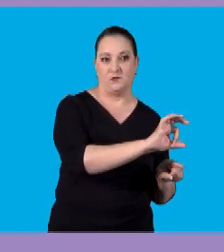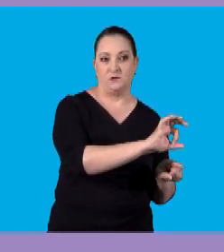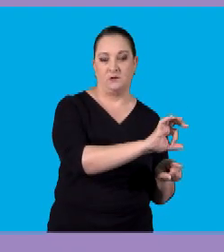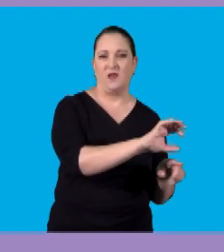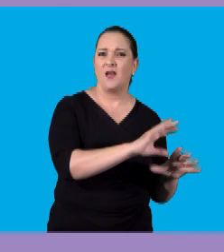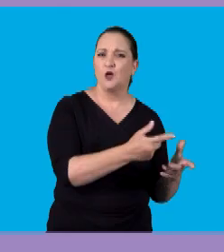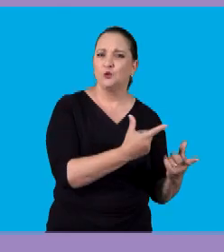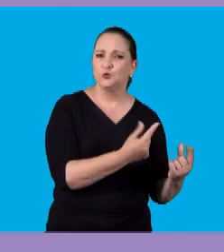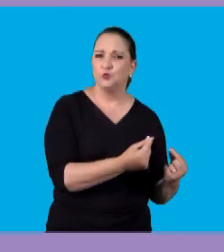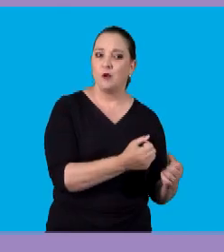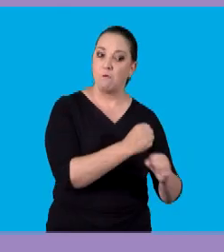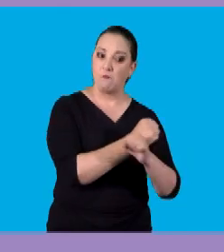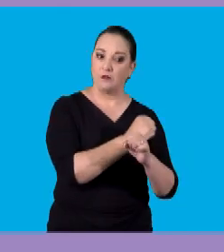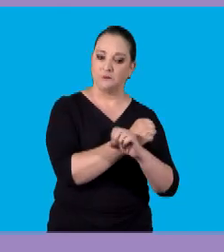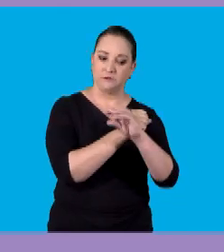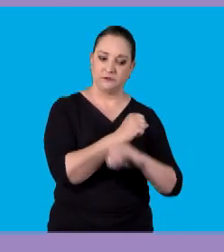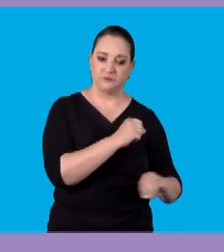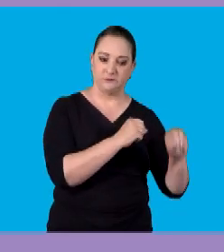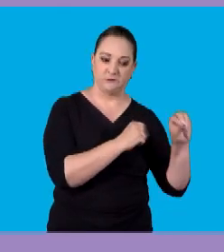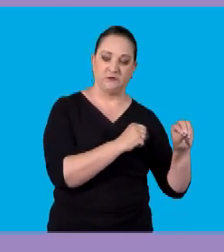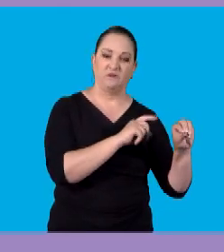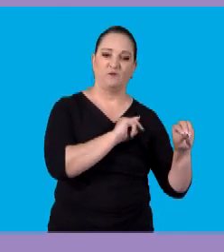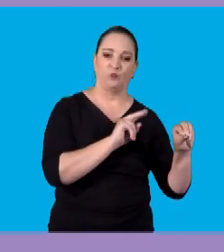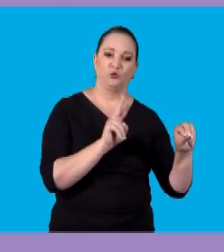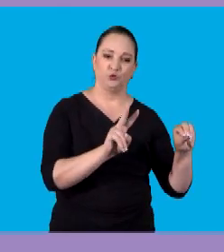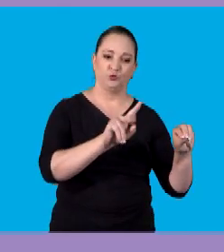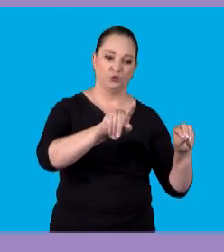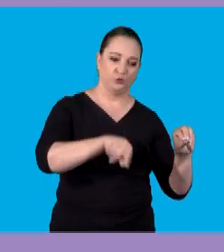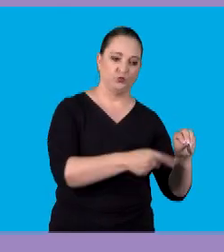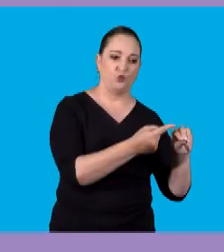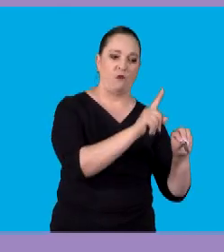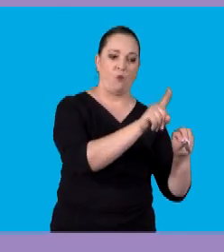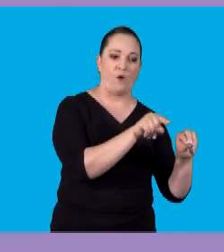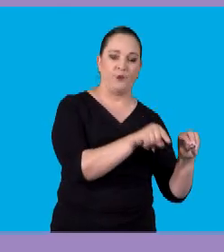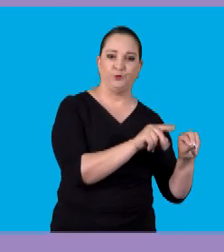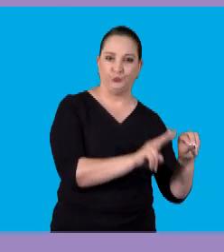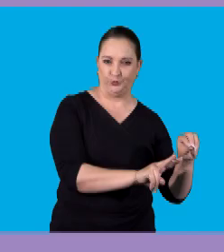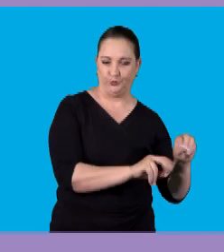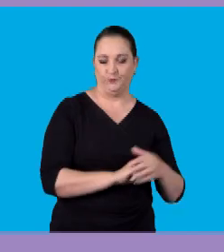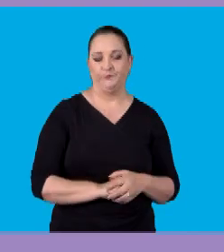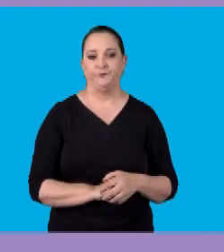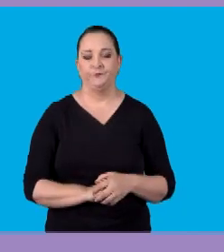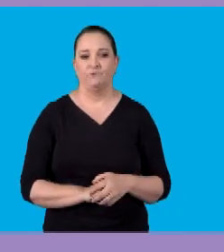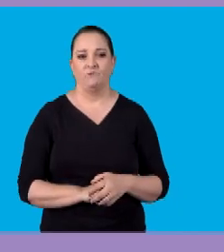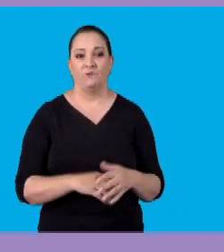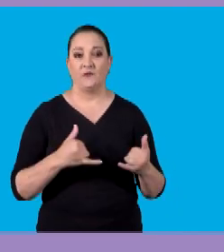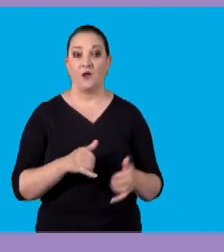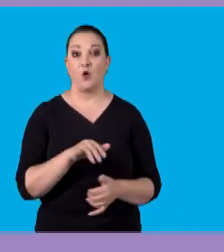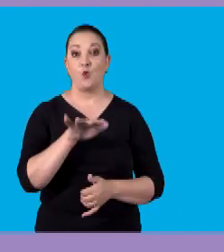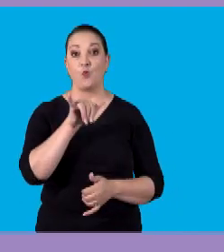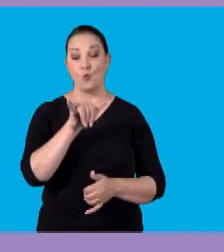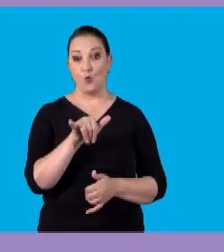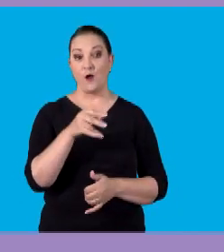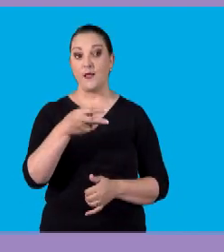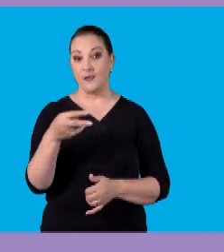And we did that by using the multiplicative inverse of 2, which is a half. So that means that y is